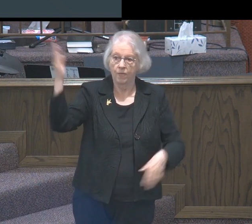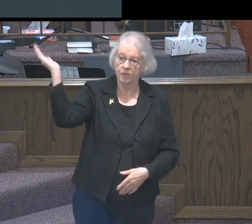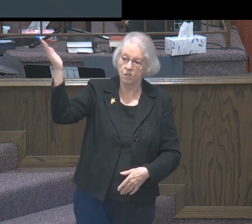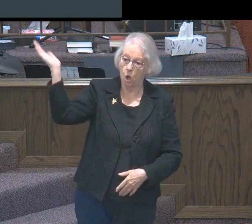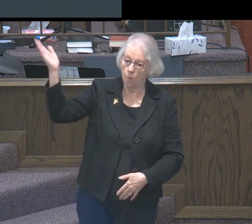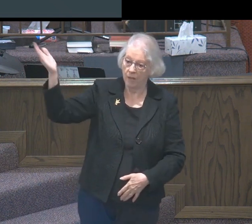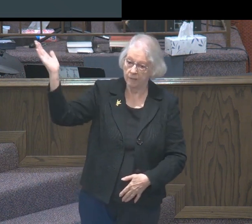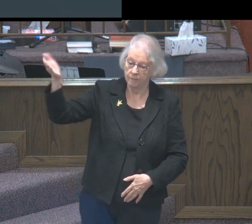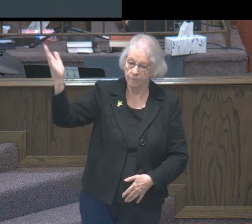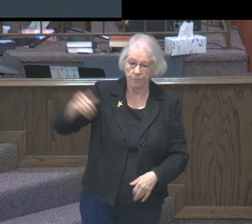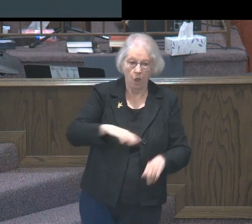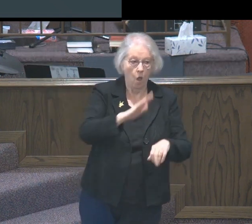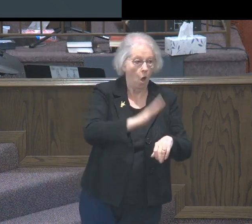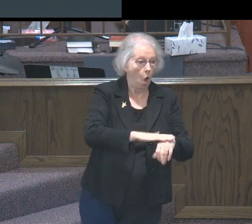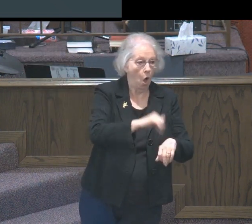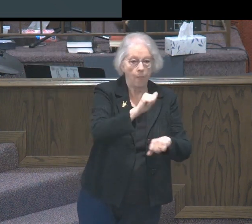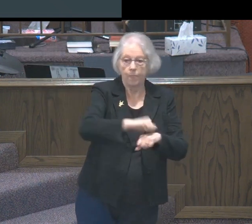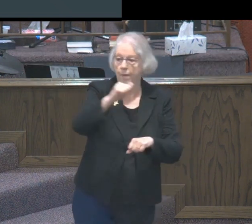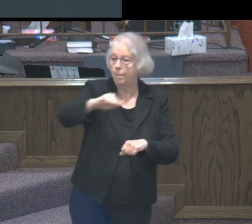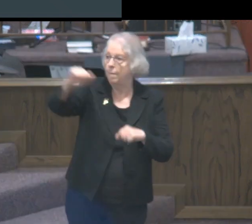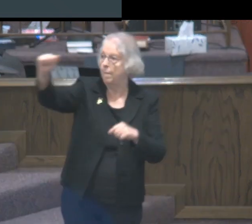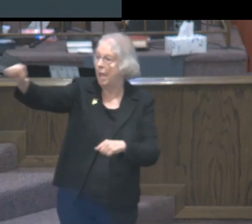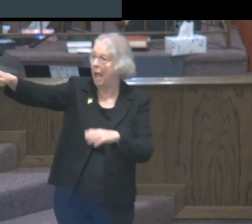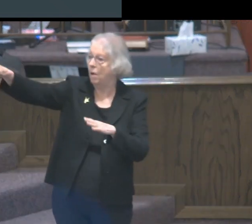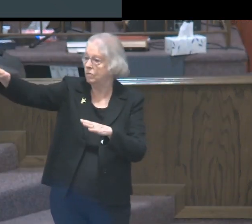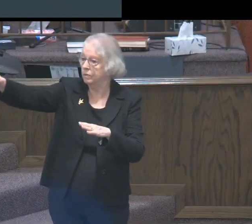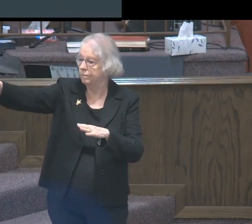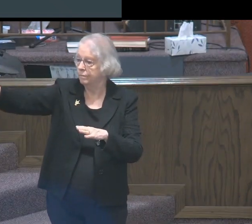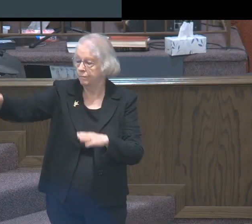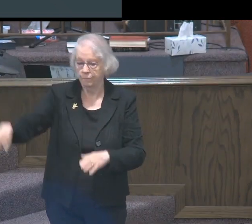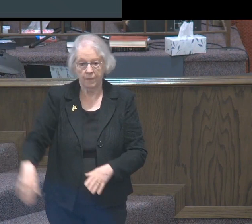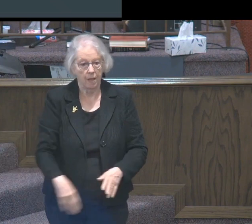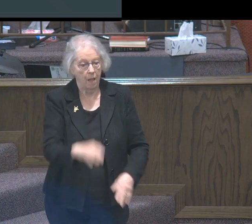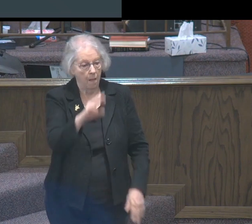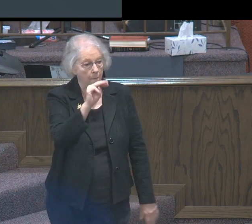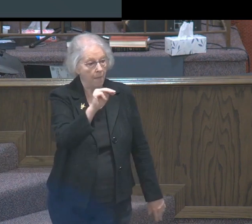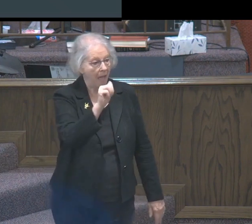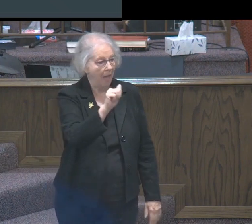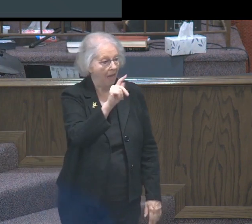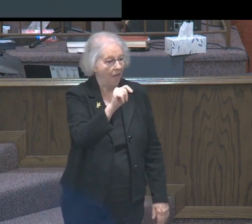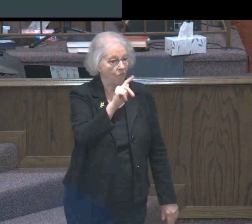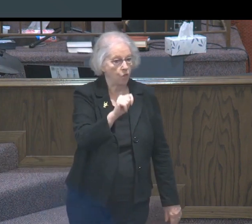the rest of the Sermon on the Mount, and then really the rest of the book of Matthew, is a story